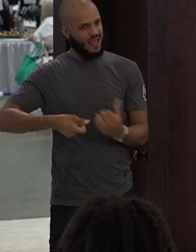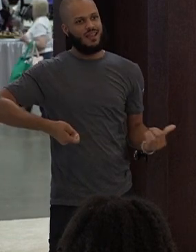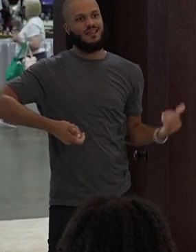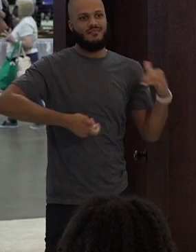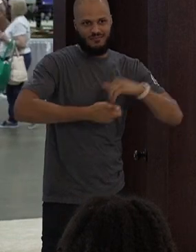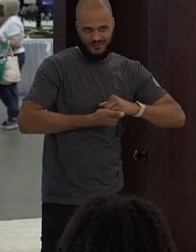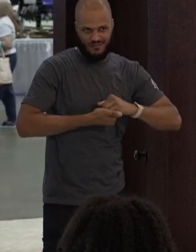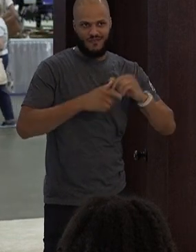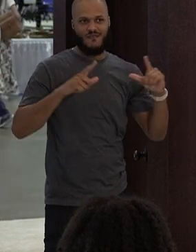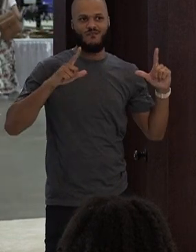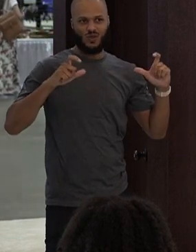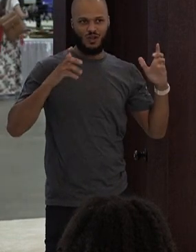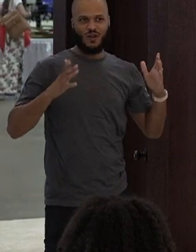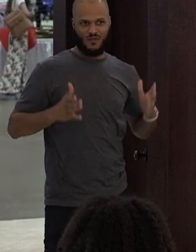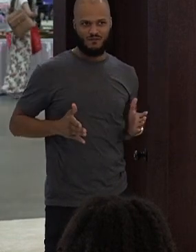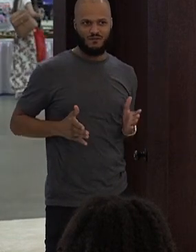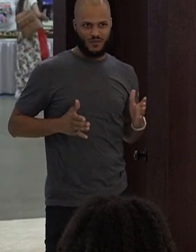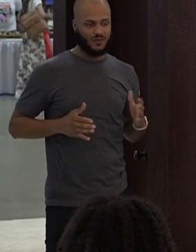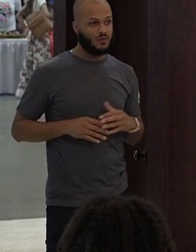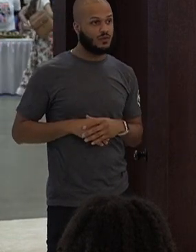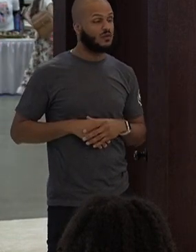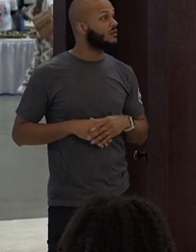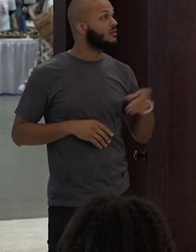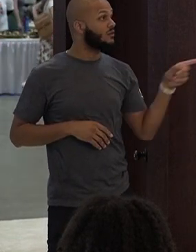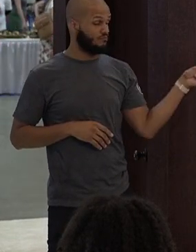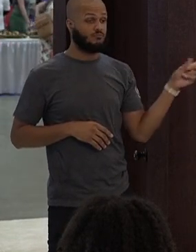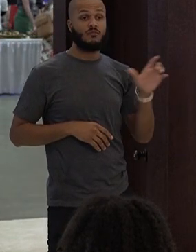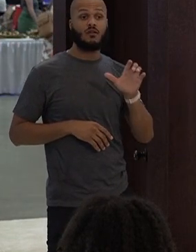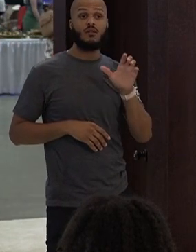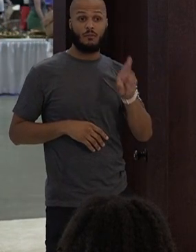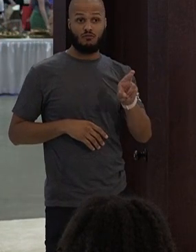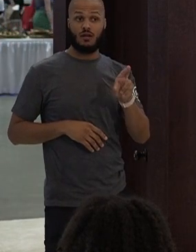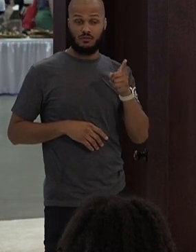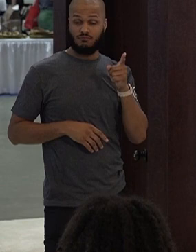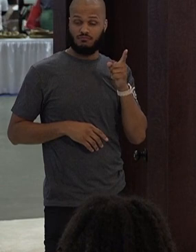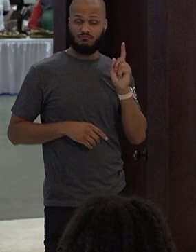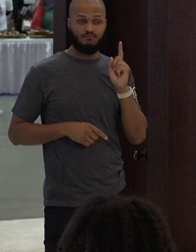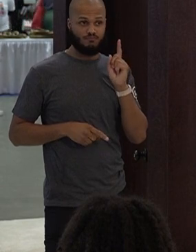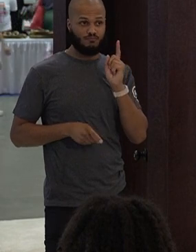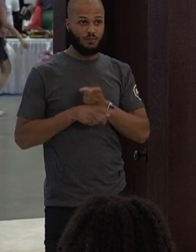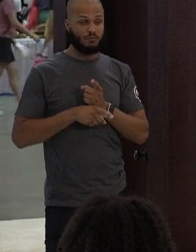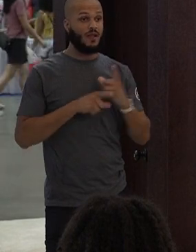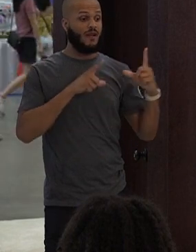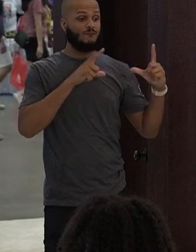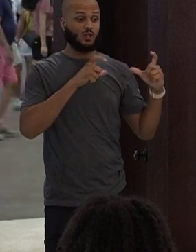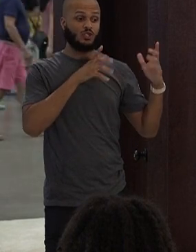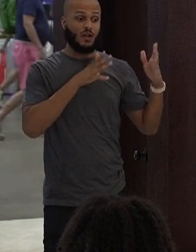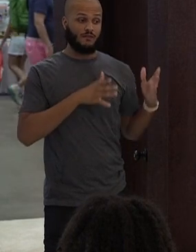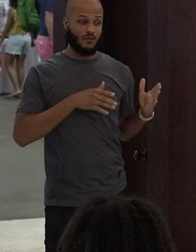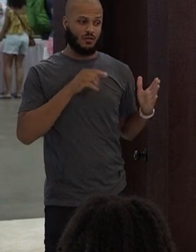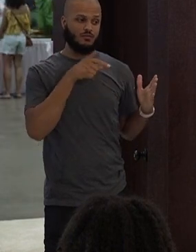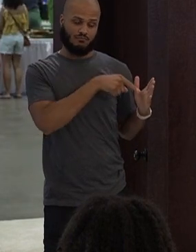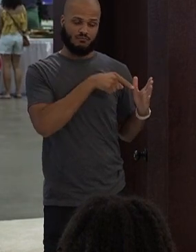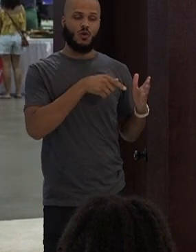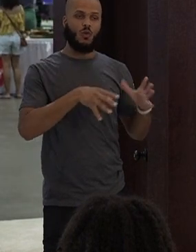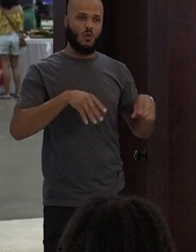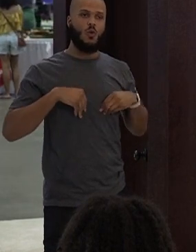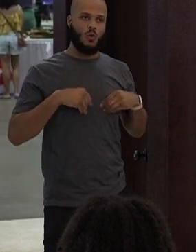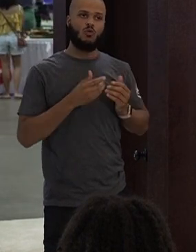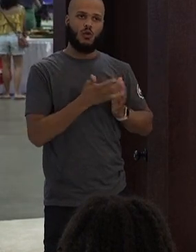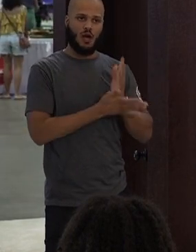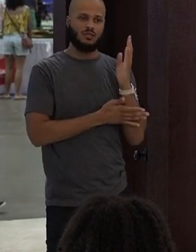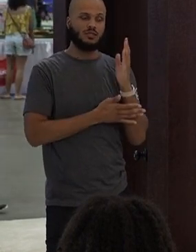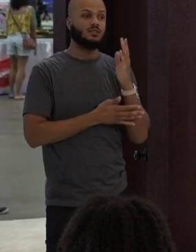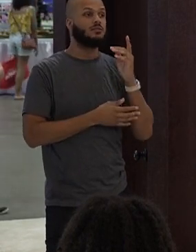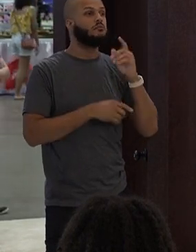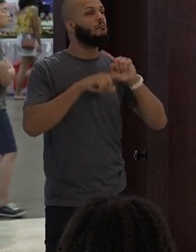the photographer. Right. As far as copyright's concerned, the photographer owns the rights, but, you know, you may